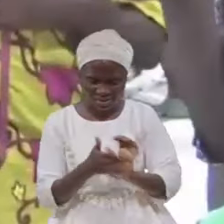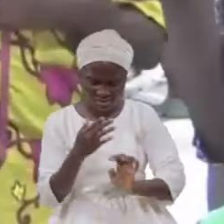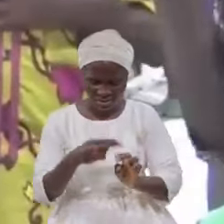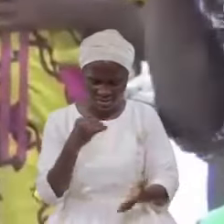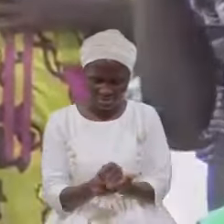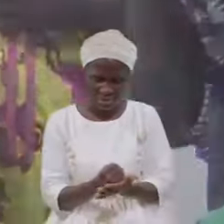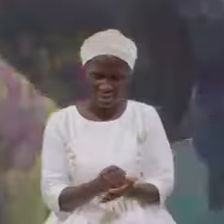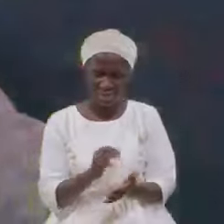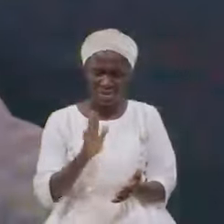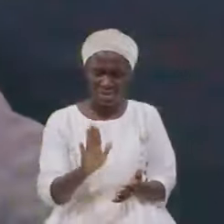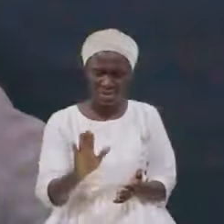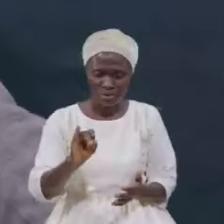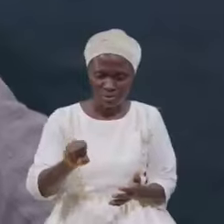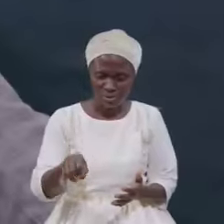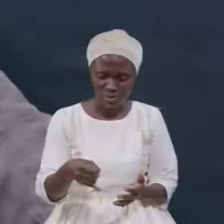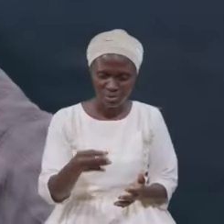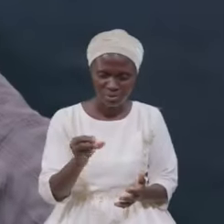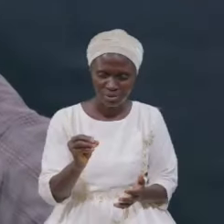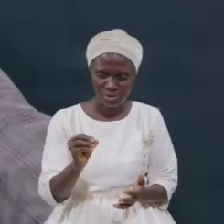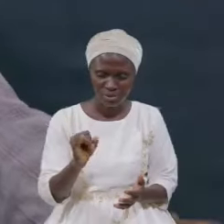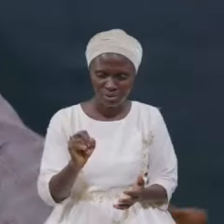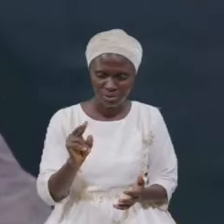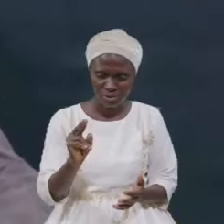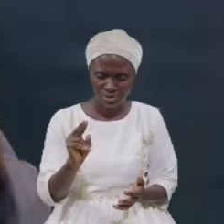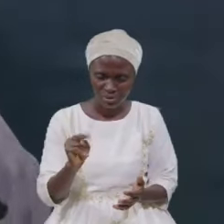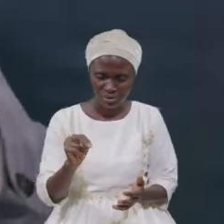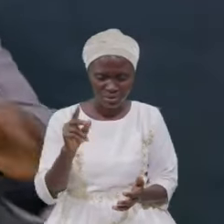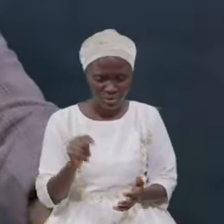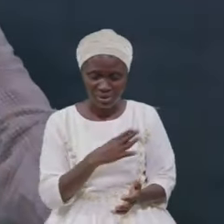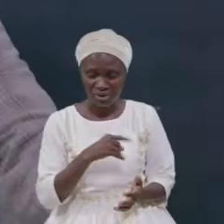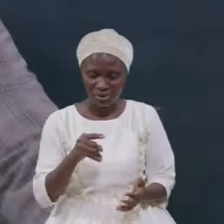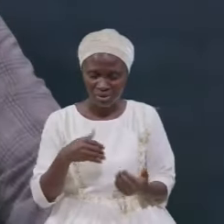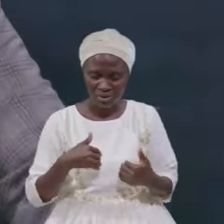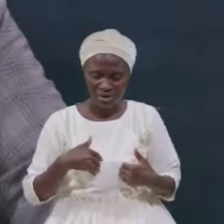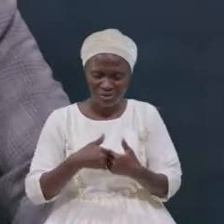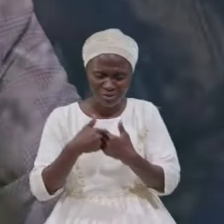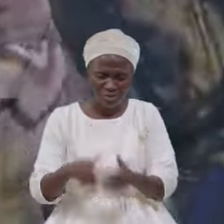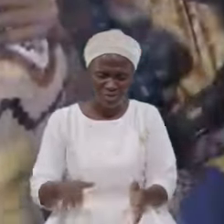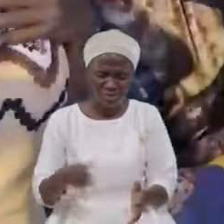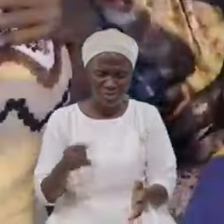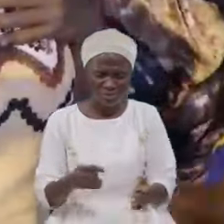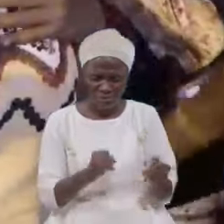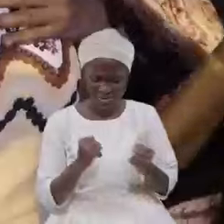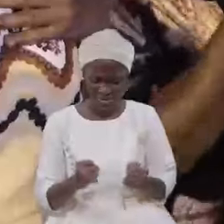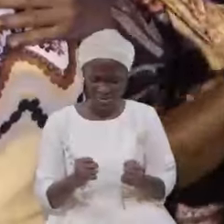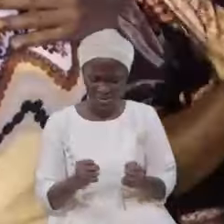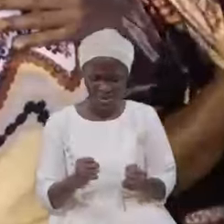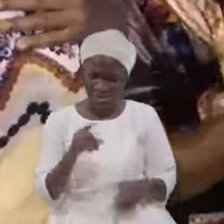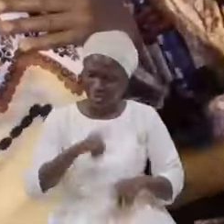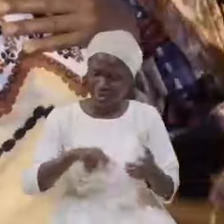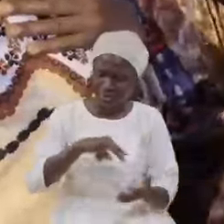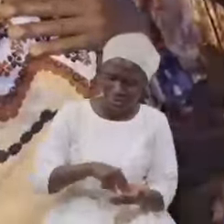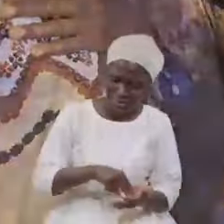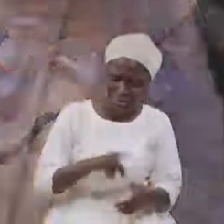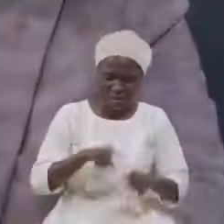joints. You can't bend, you can't stand, you can't move. Recover now in Jesus' name. Yeah.